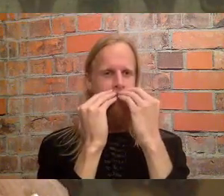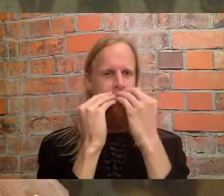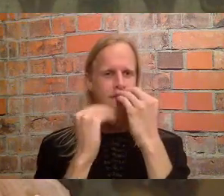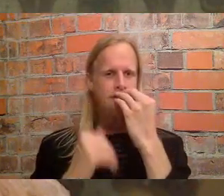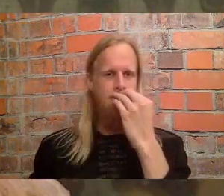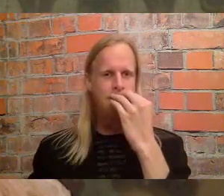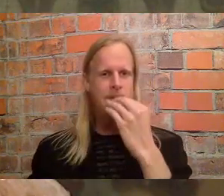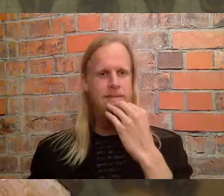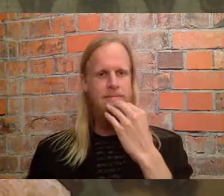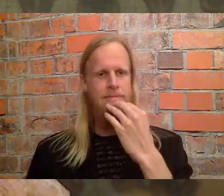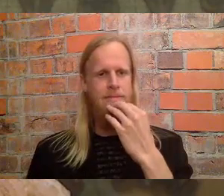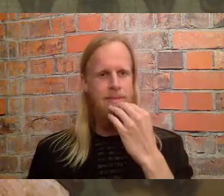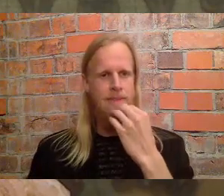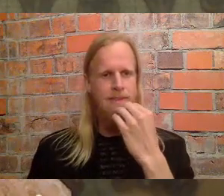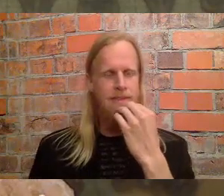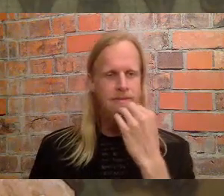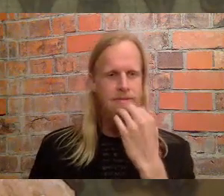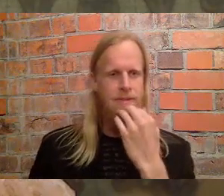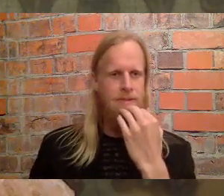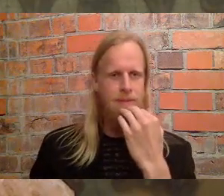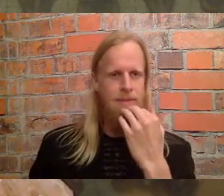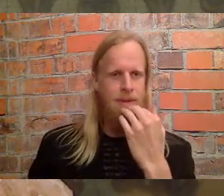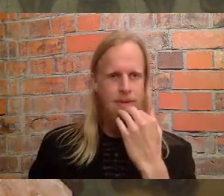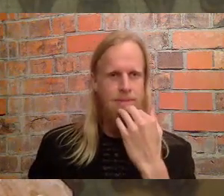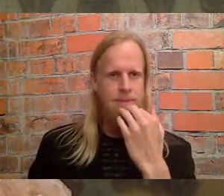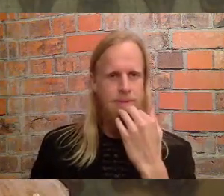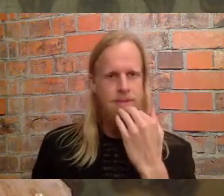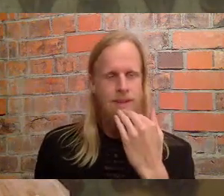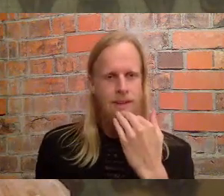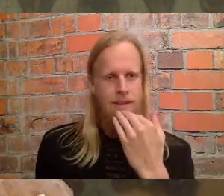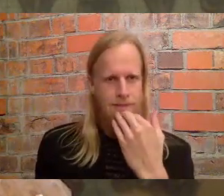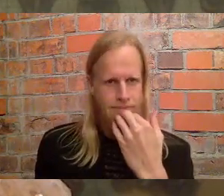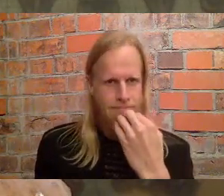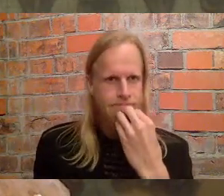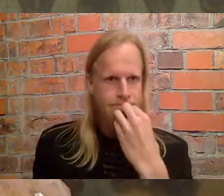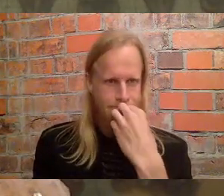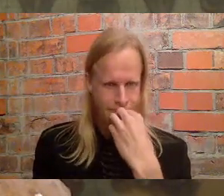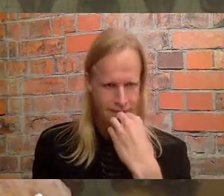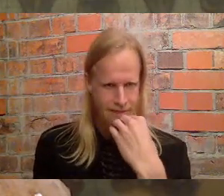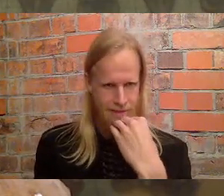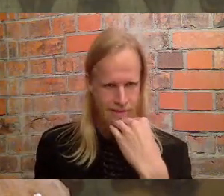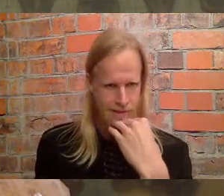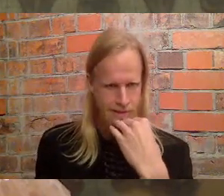Tapping under the lips, honoring the inner rebel. We all have one.